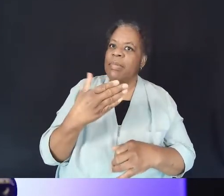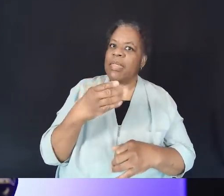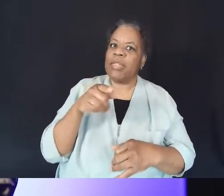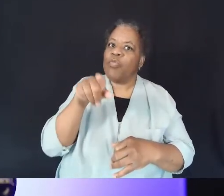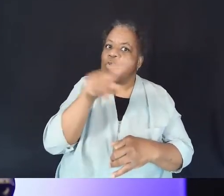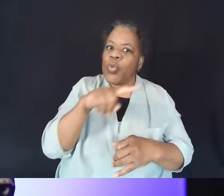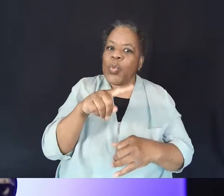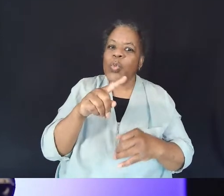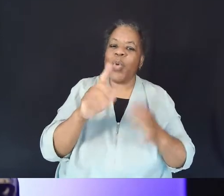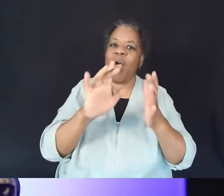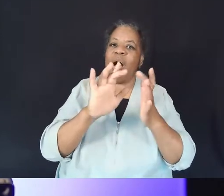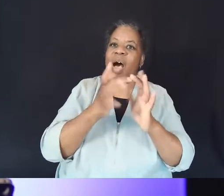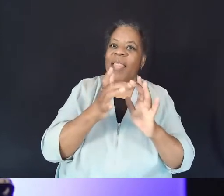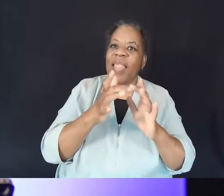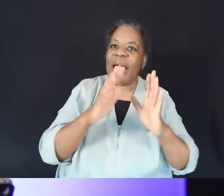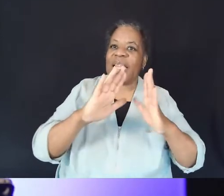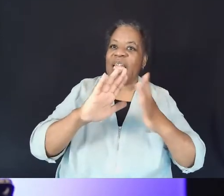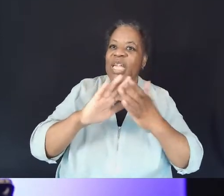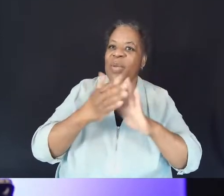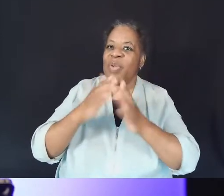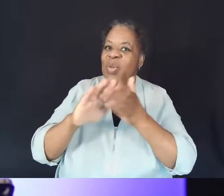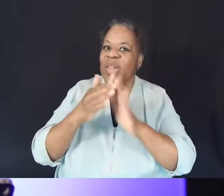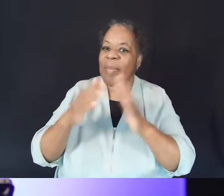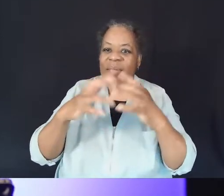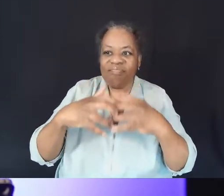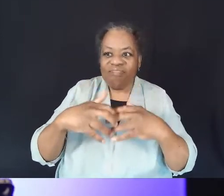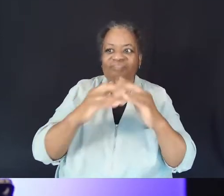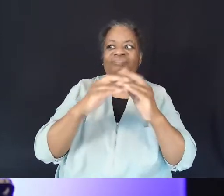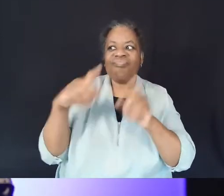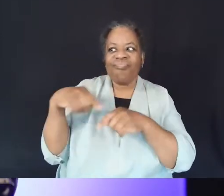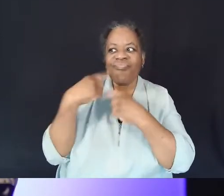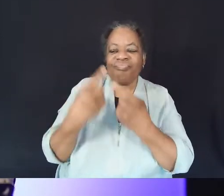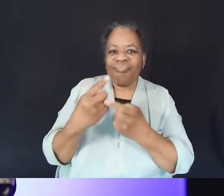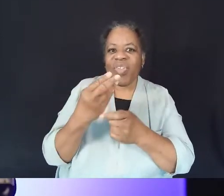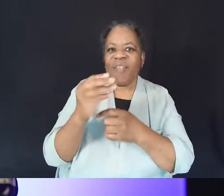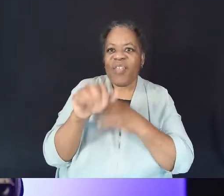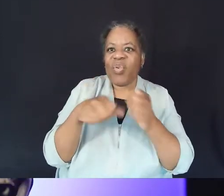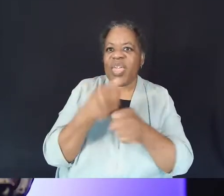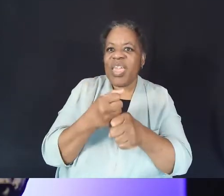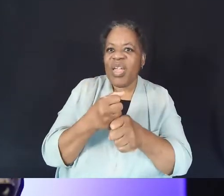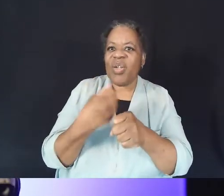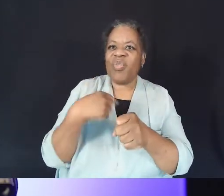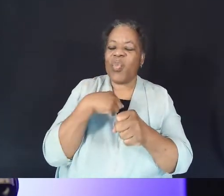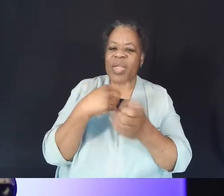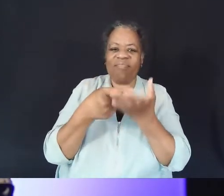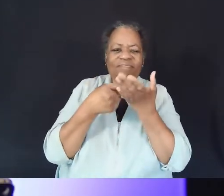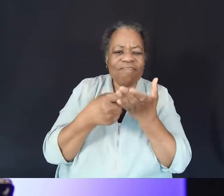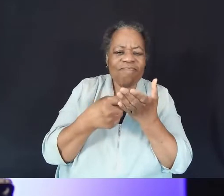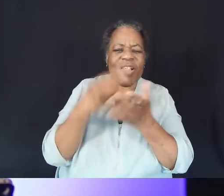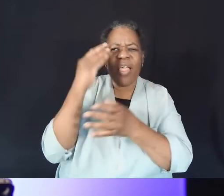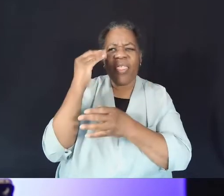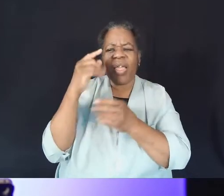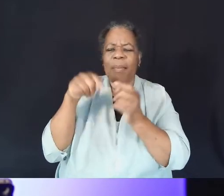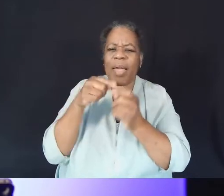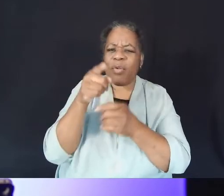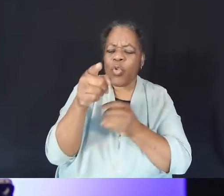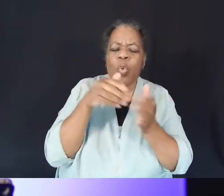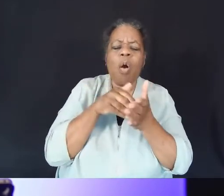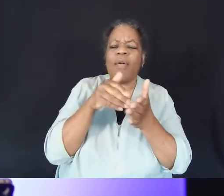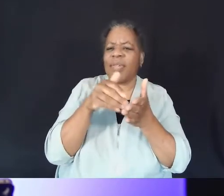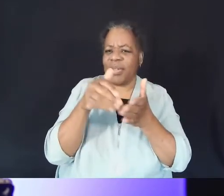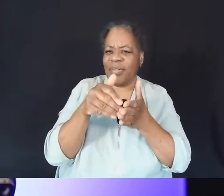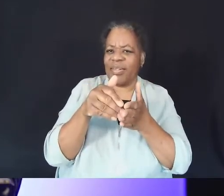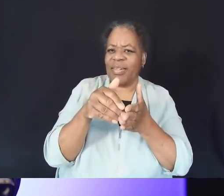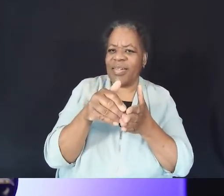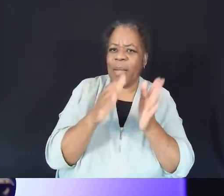that has been forming over the past couple of years. I want you to know, we talk about you and we think about you often. We pray